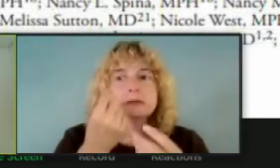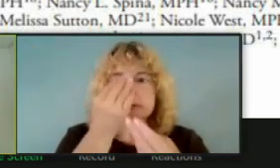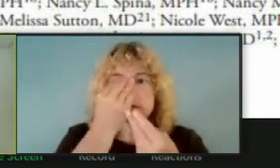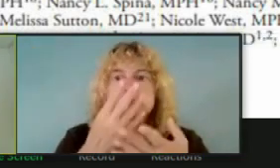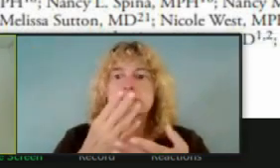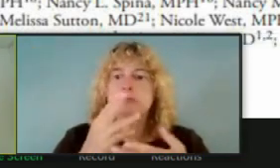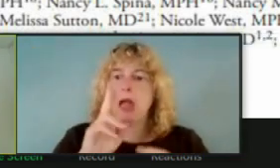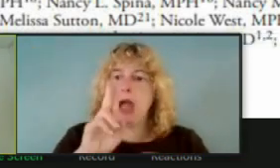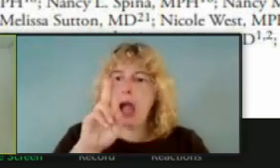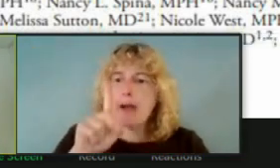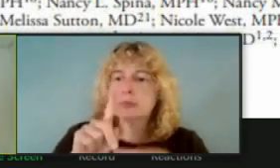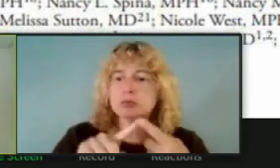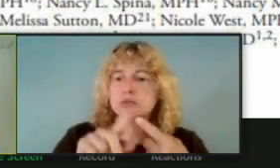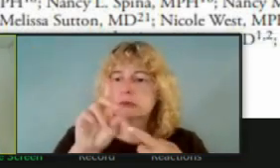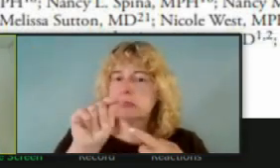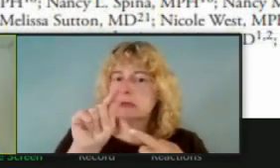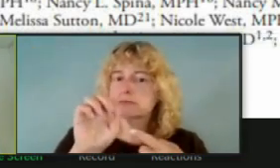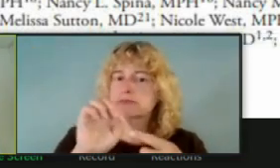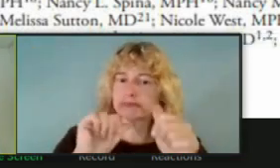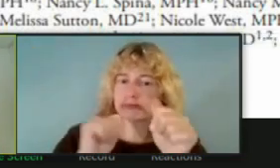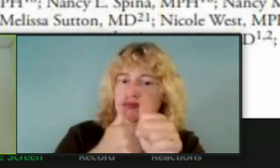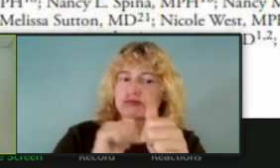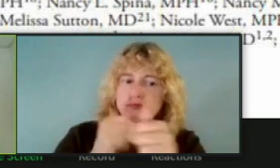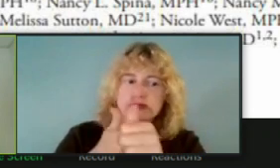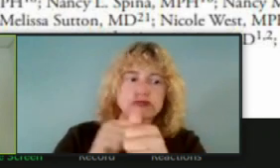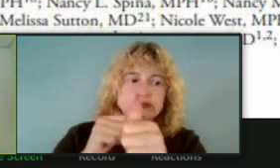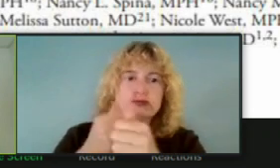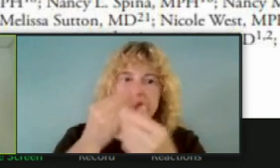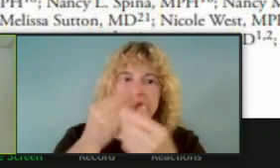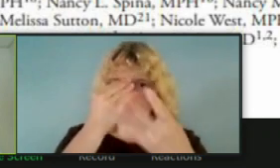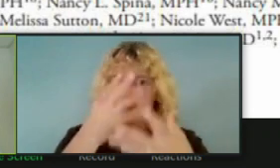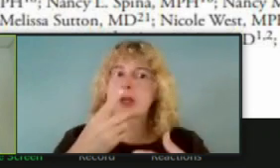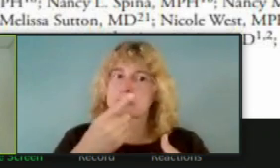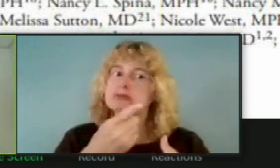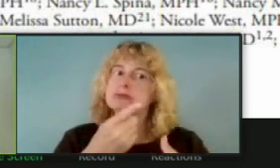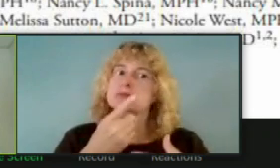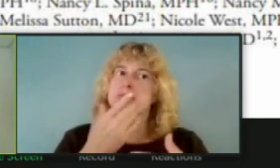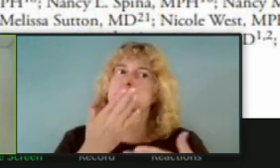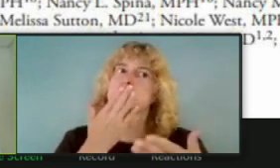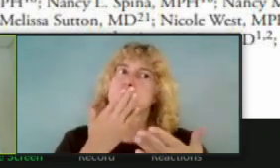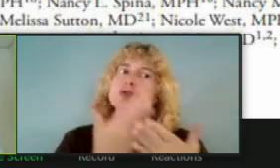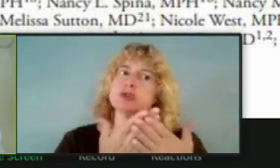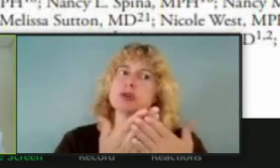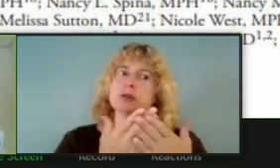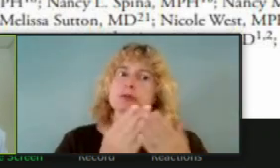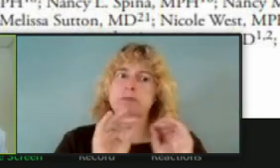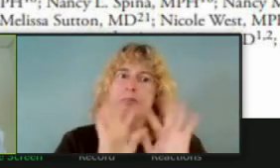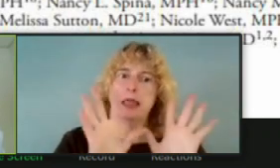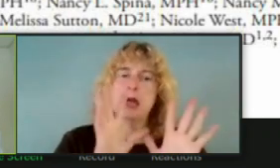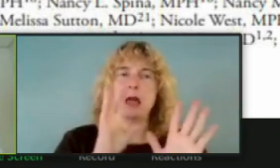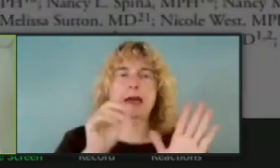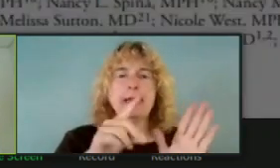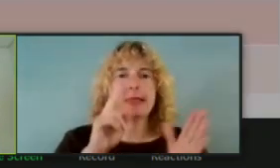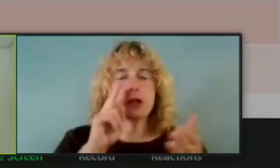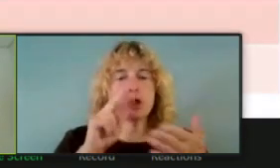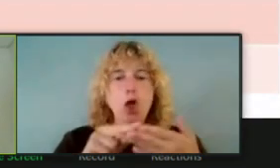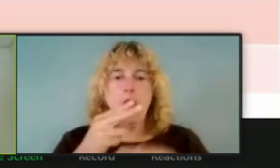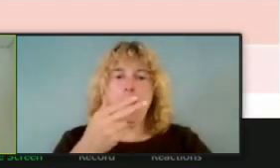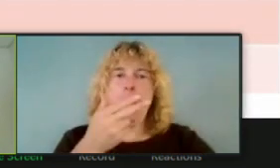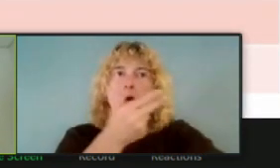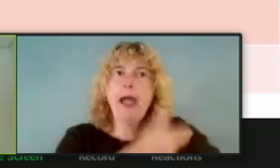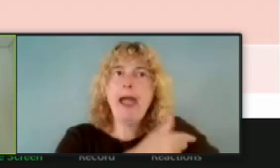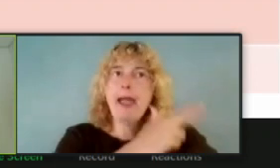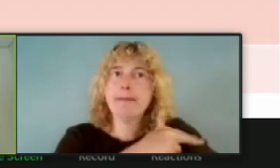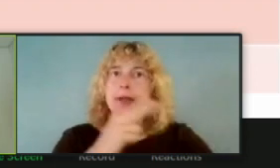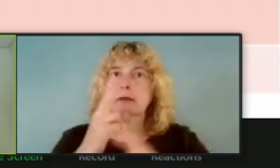up-to-date information. And in this particular report, they looked at hospitalization rates in children.